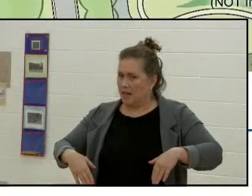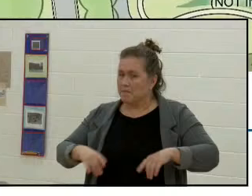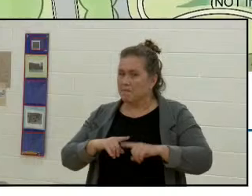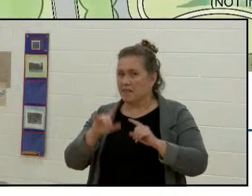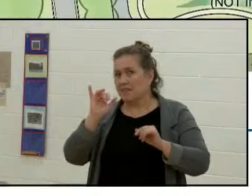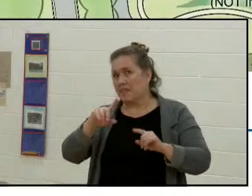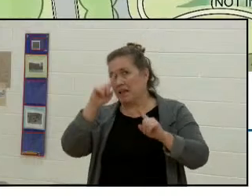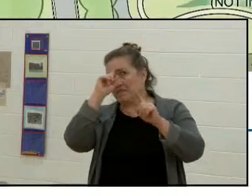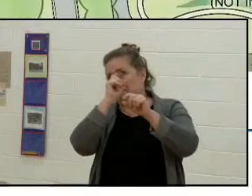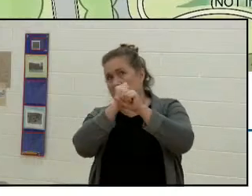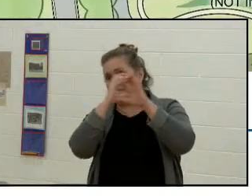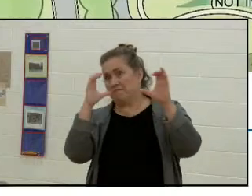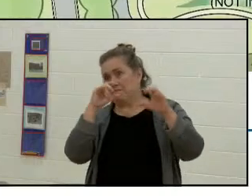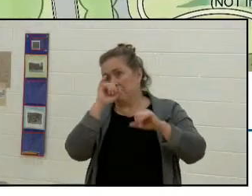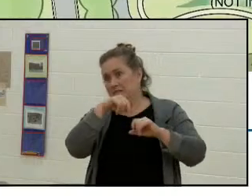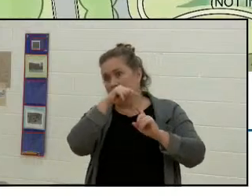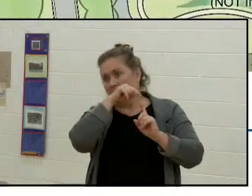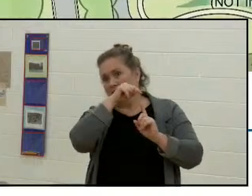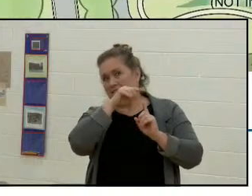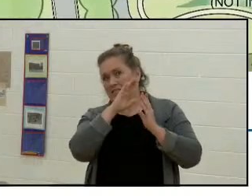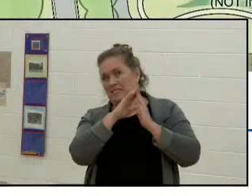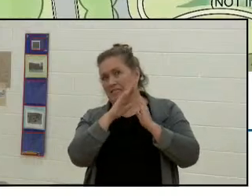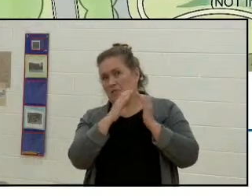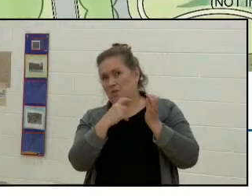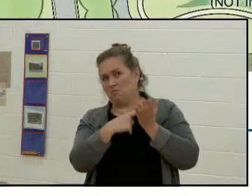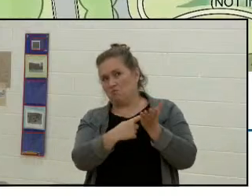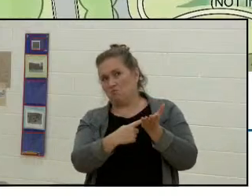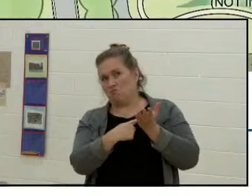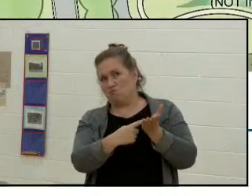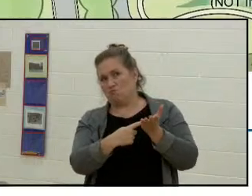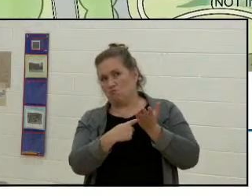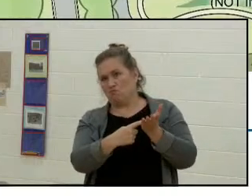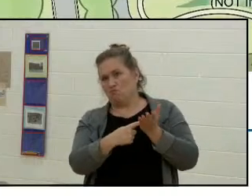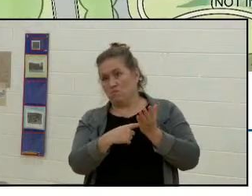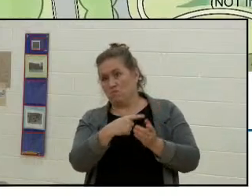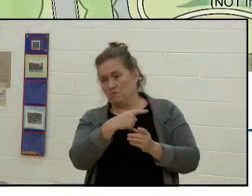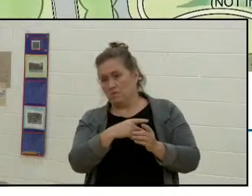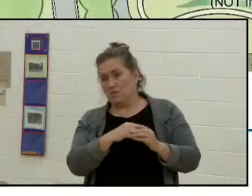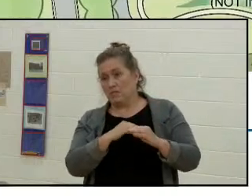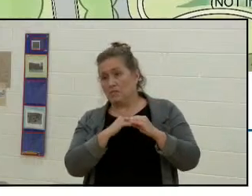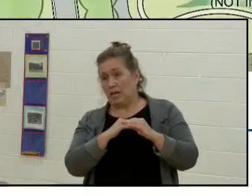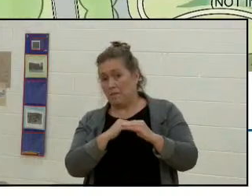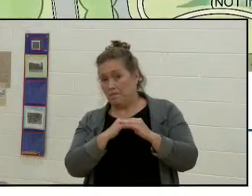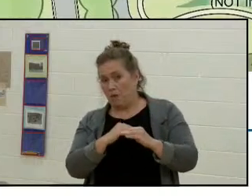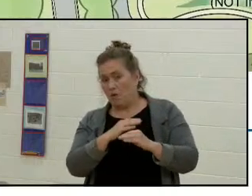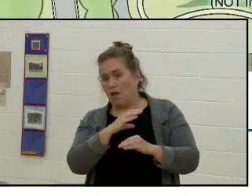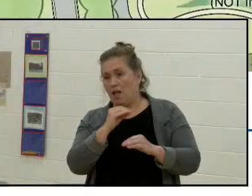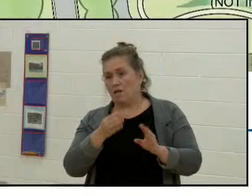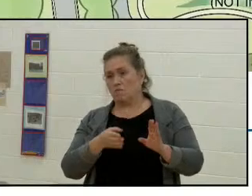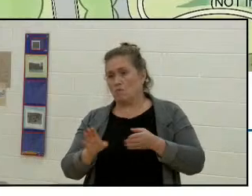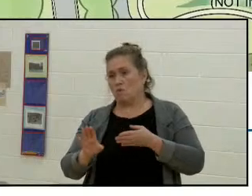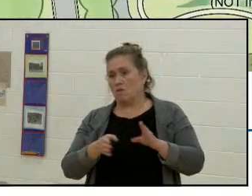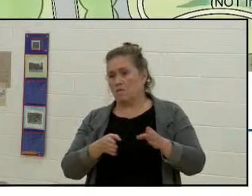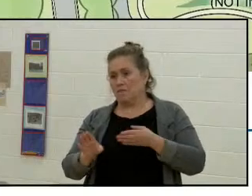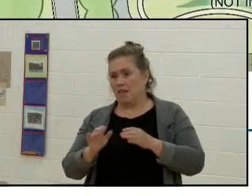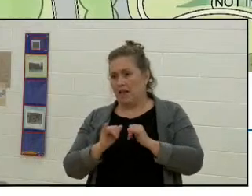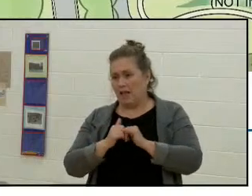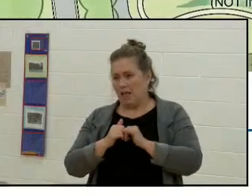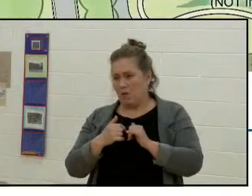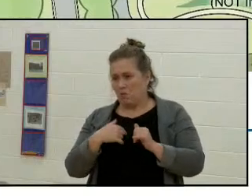in designing pump tracks and similar facilities to kind of get a general sense of how this will lay out, how this will